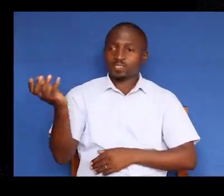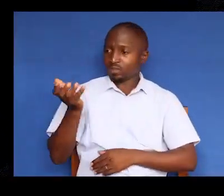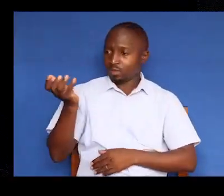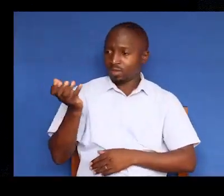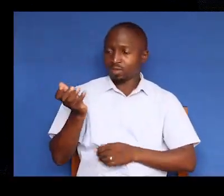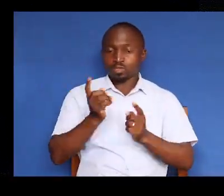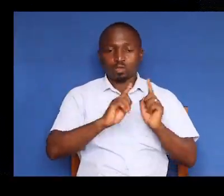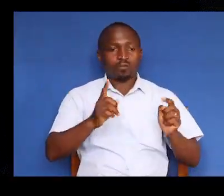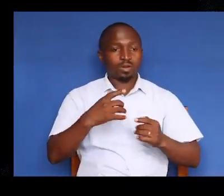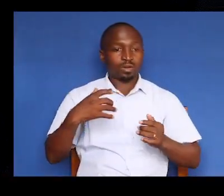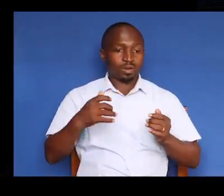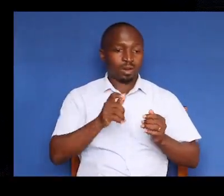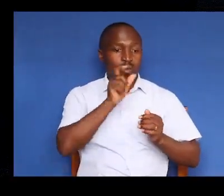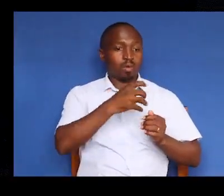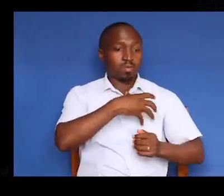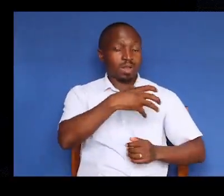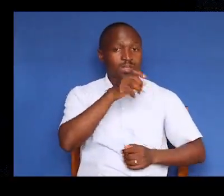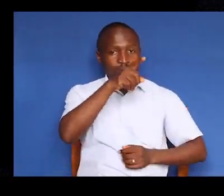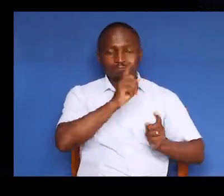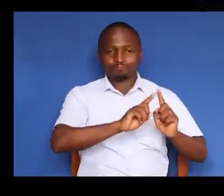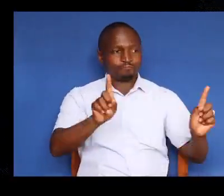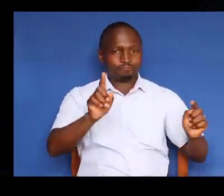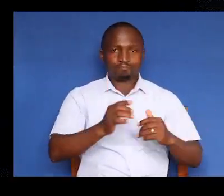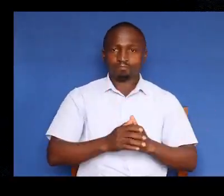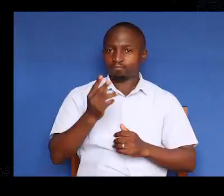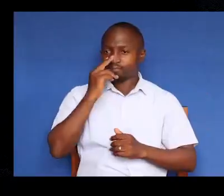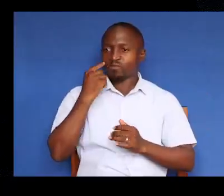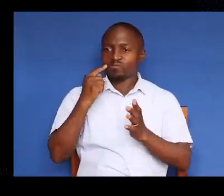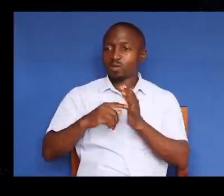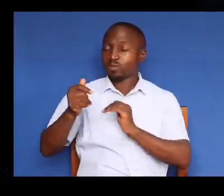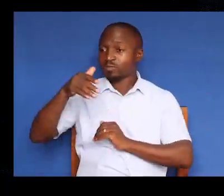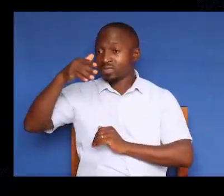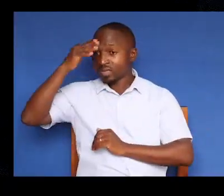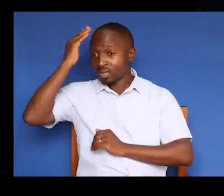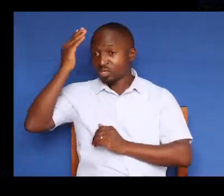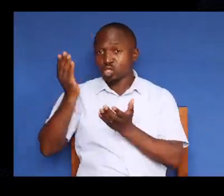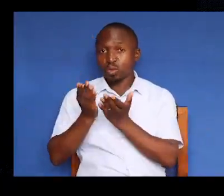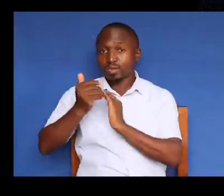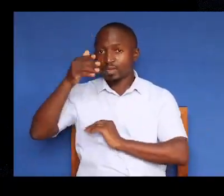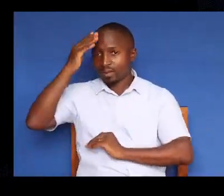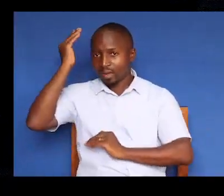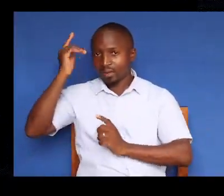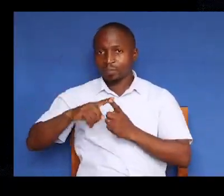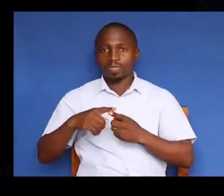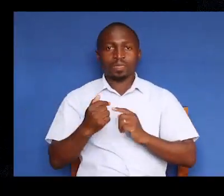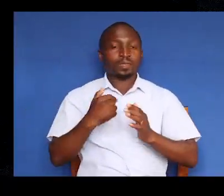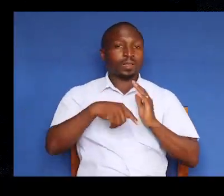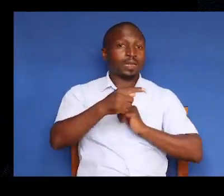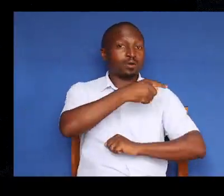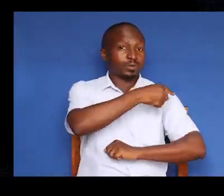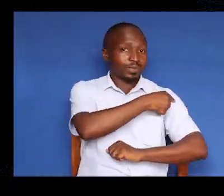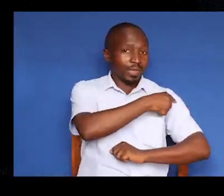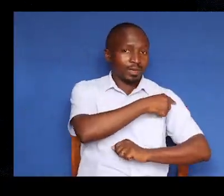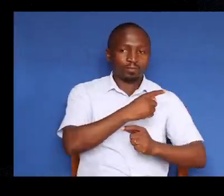than rich class. We may see low income earners at government schools, at government hospitals, but